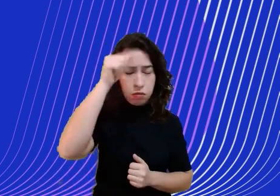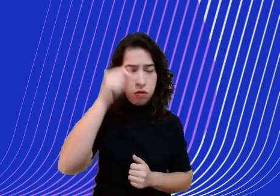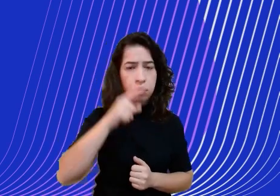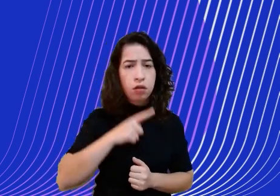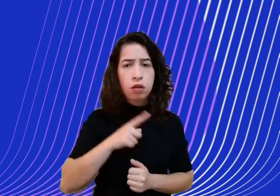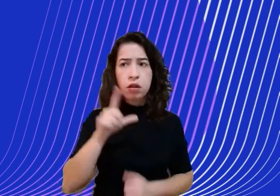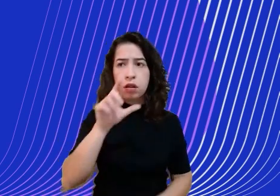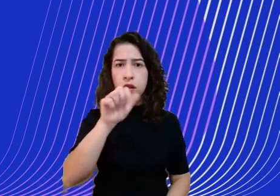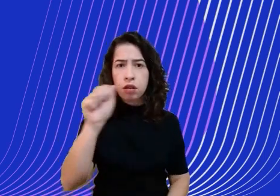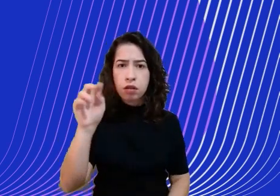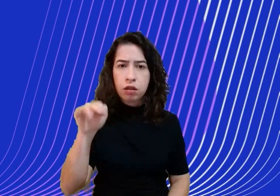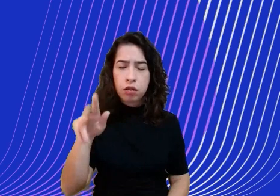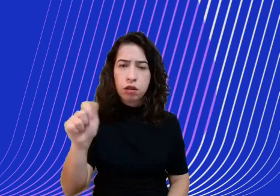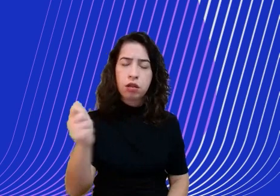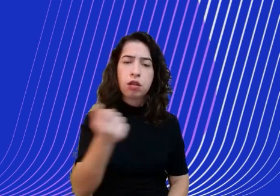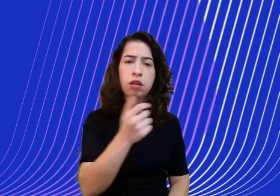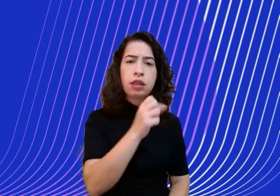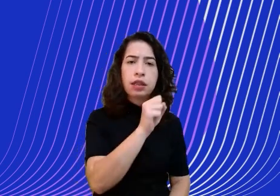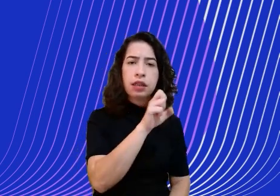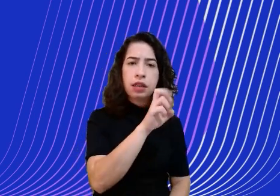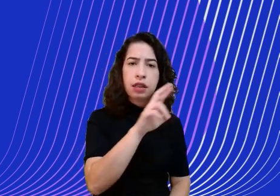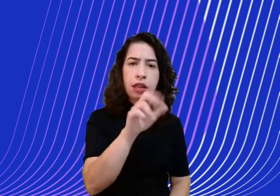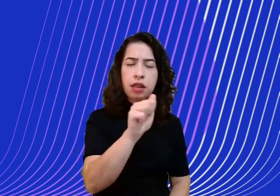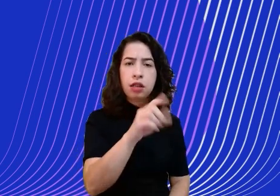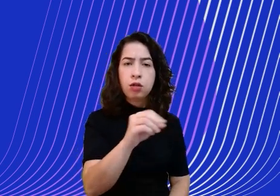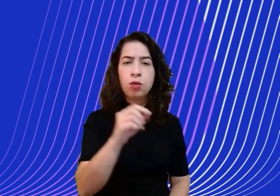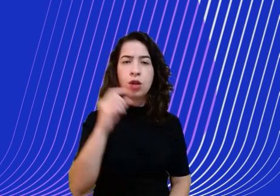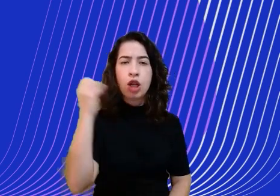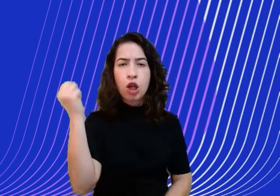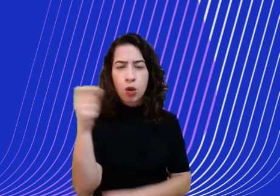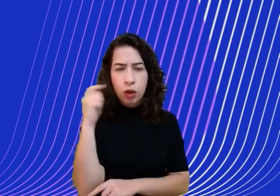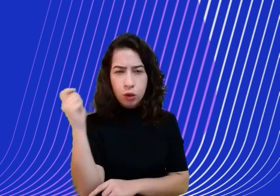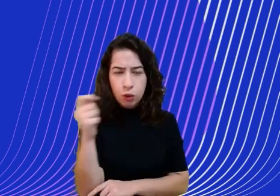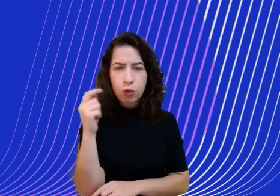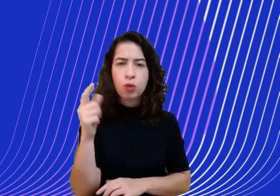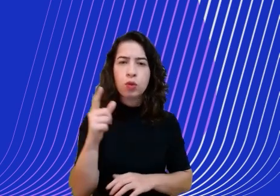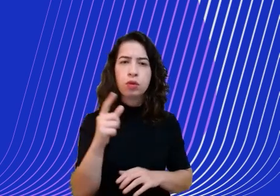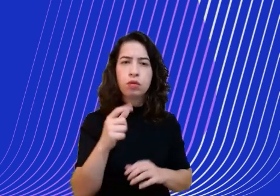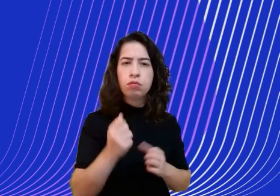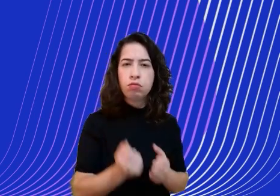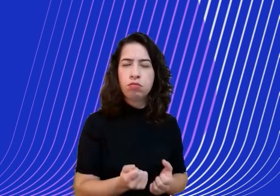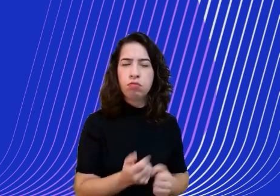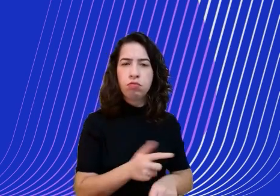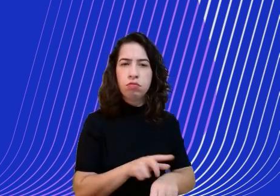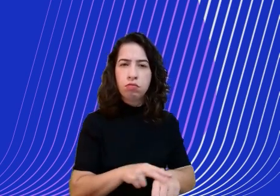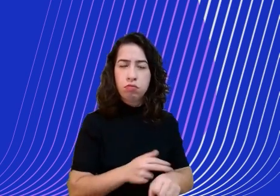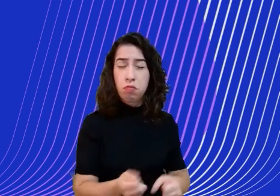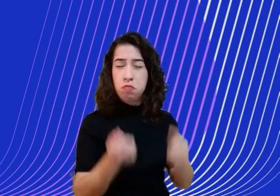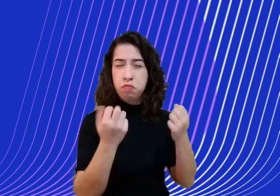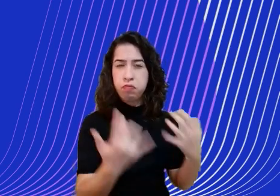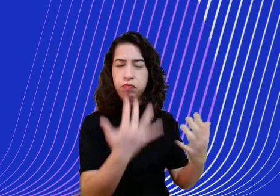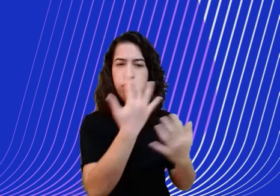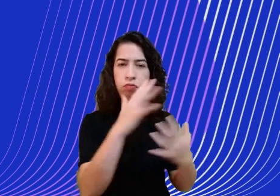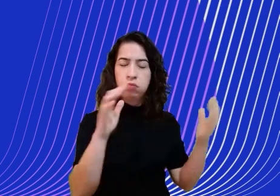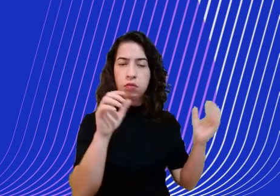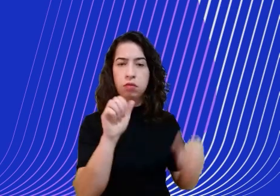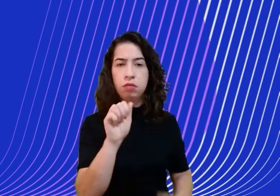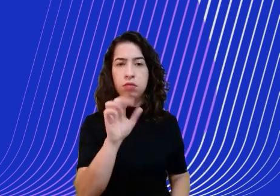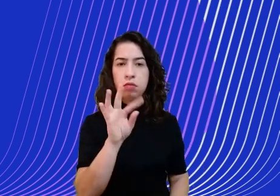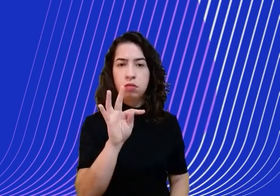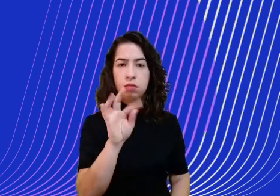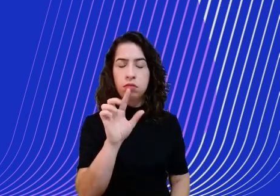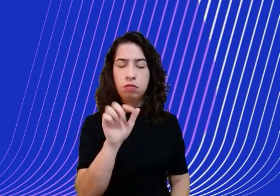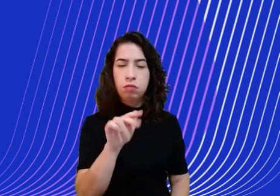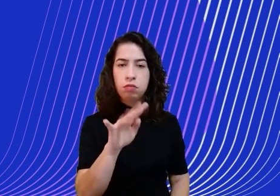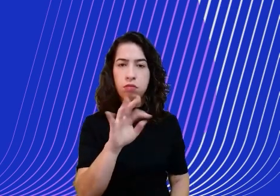the Caatinga, the Cerrado, we have the Pampa, the Atlantic Forest, we have oceans. What is